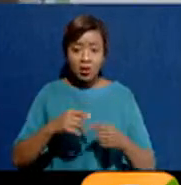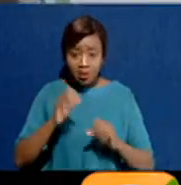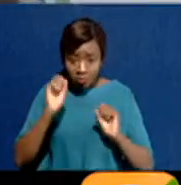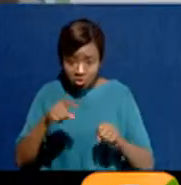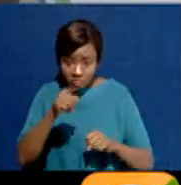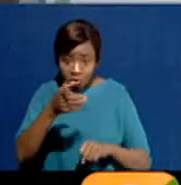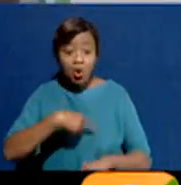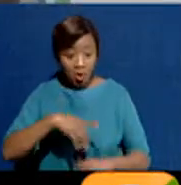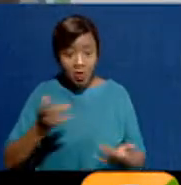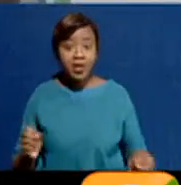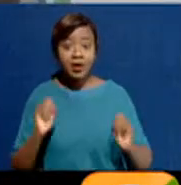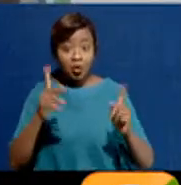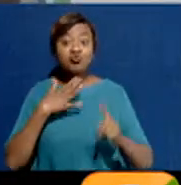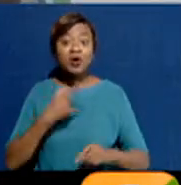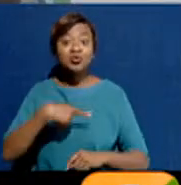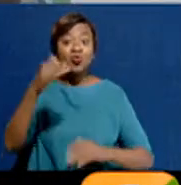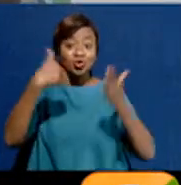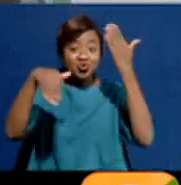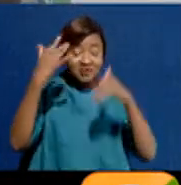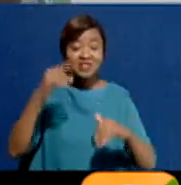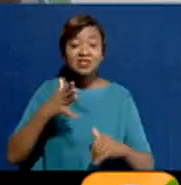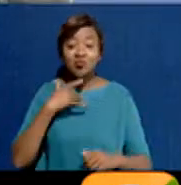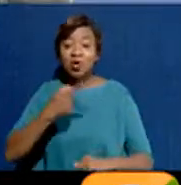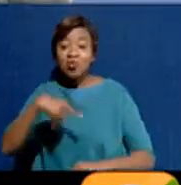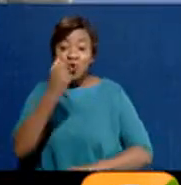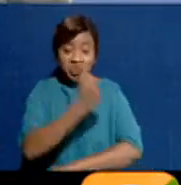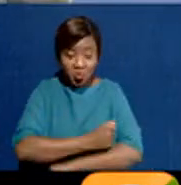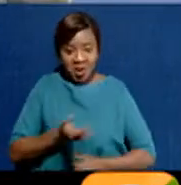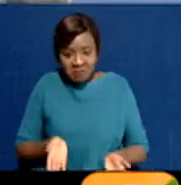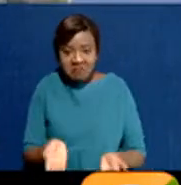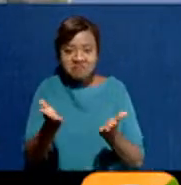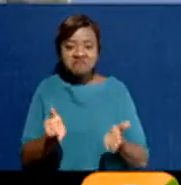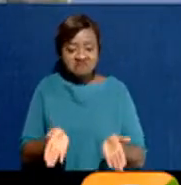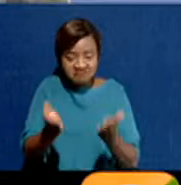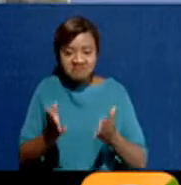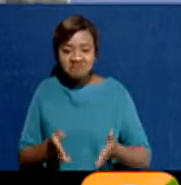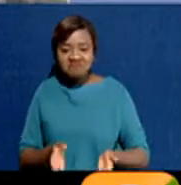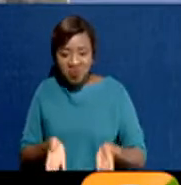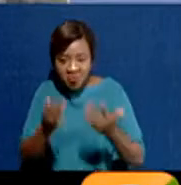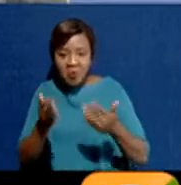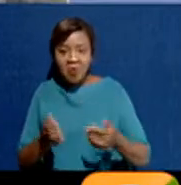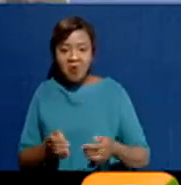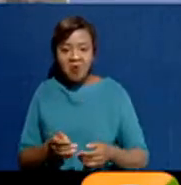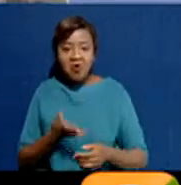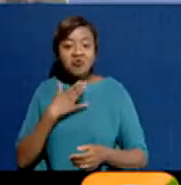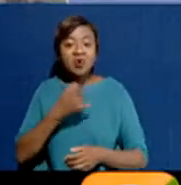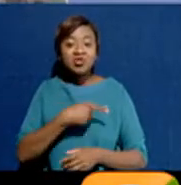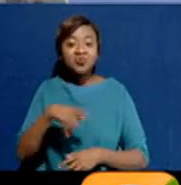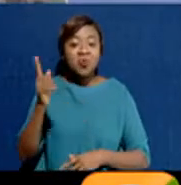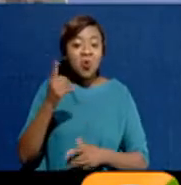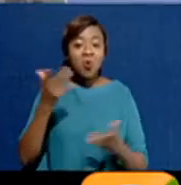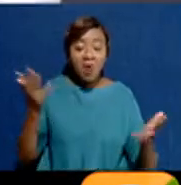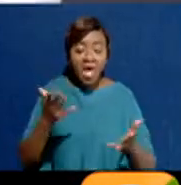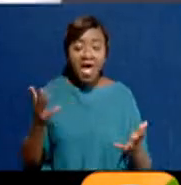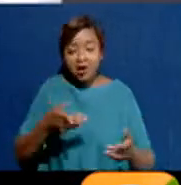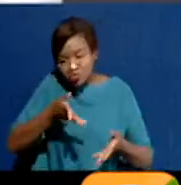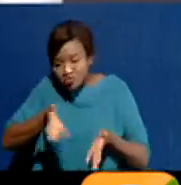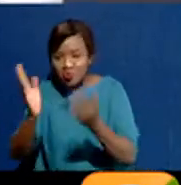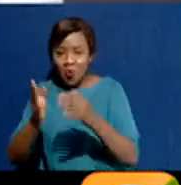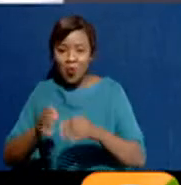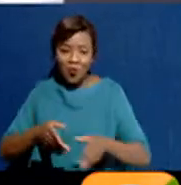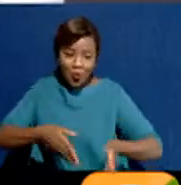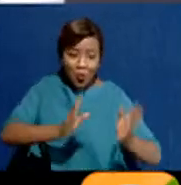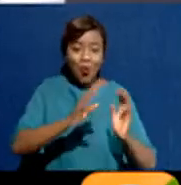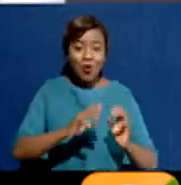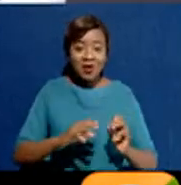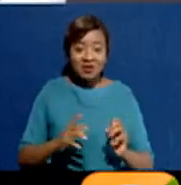school? Now, you wanted to go to university? You go. You wanted to go to Makerere, you go. Can all